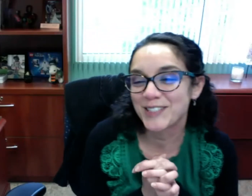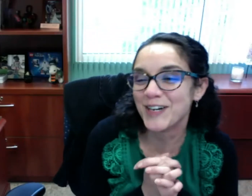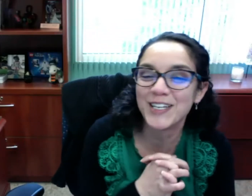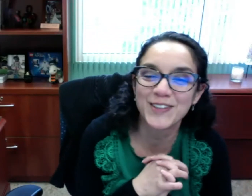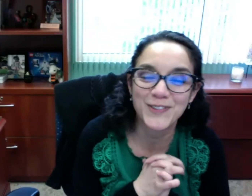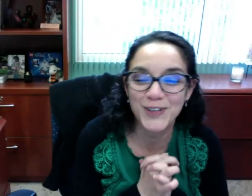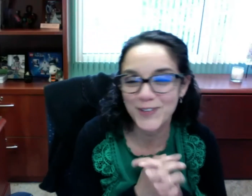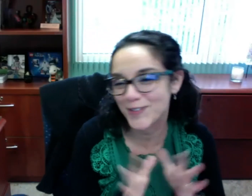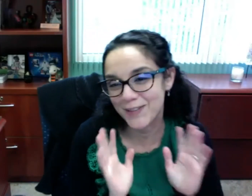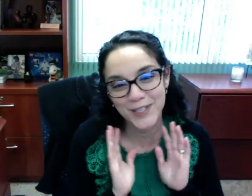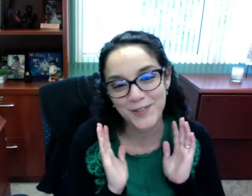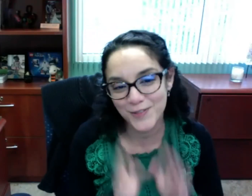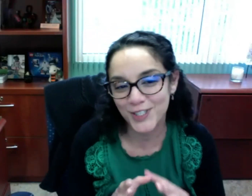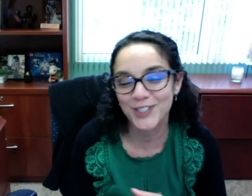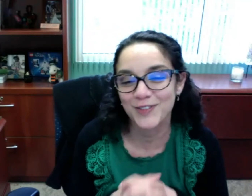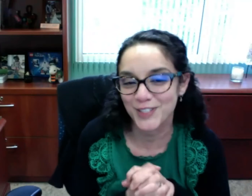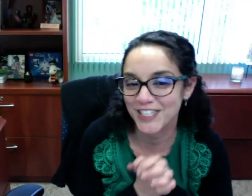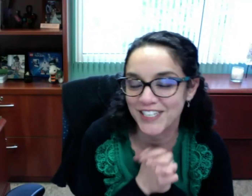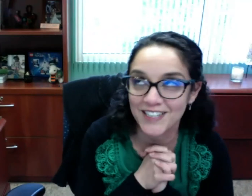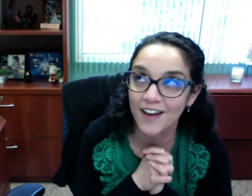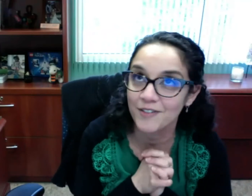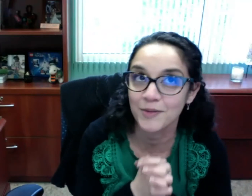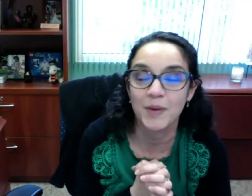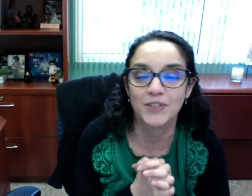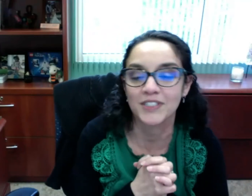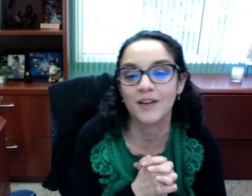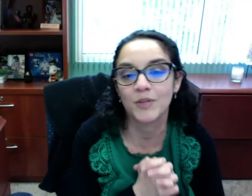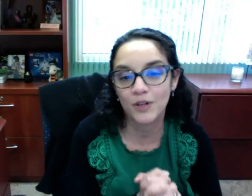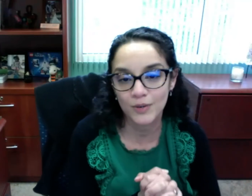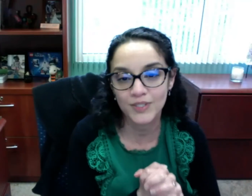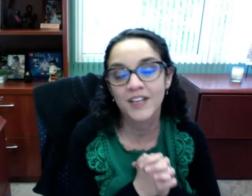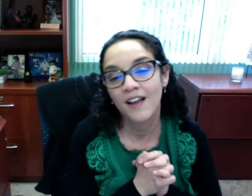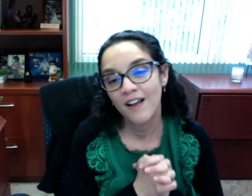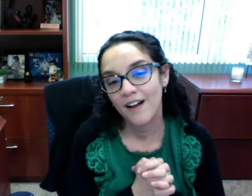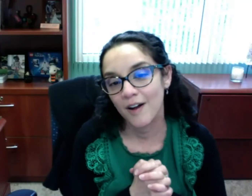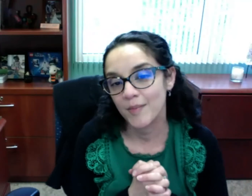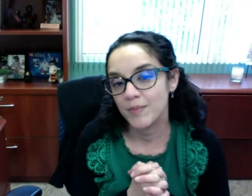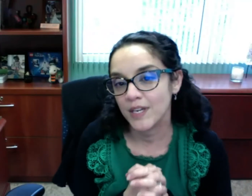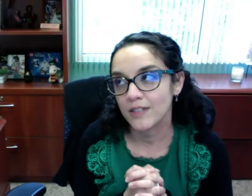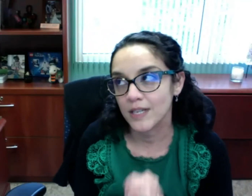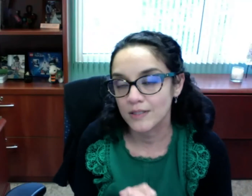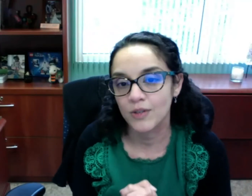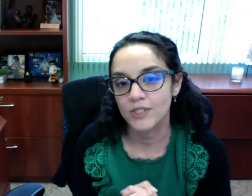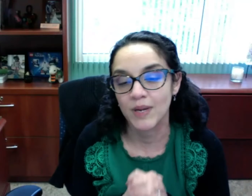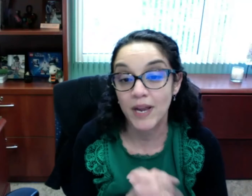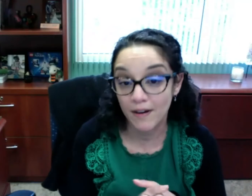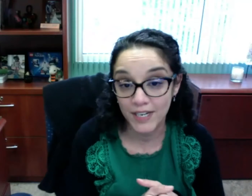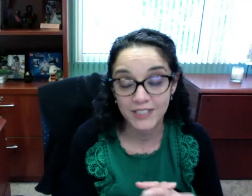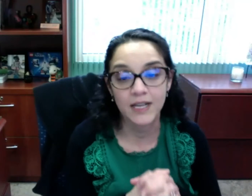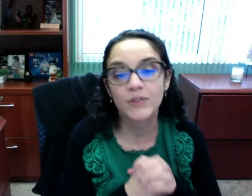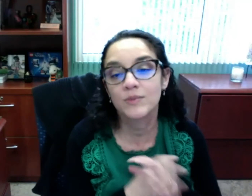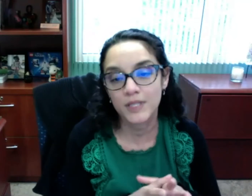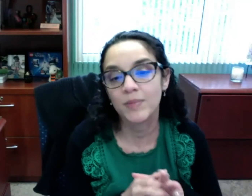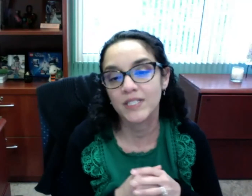CSUN was one of the first universities I ever remember seeing up close and being accessible to my